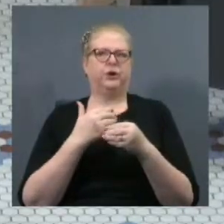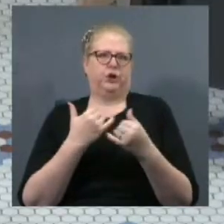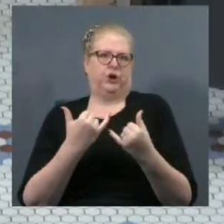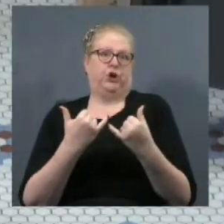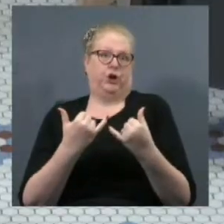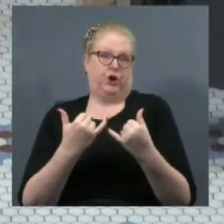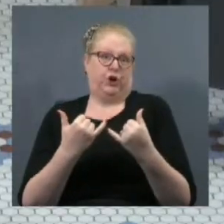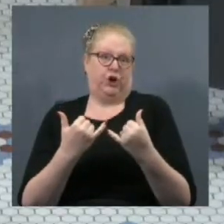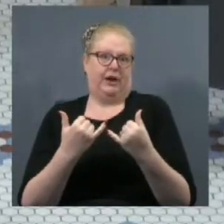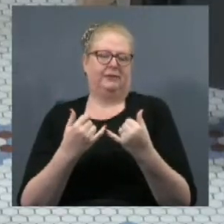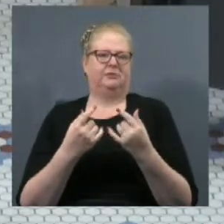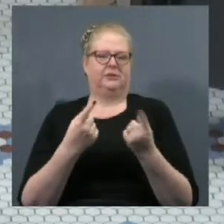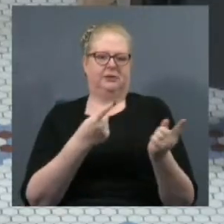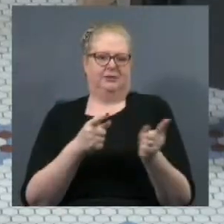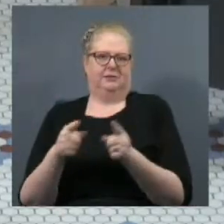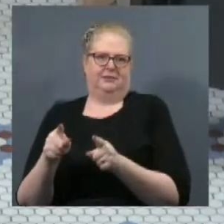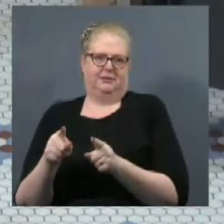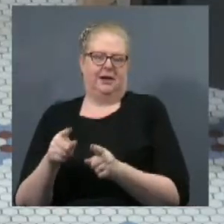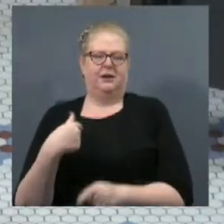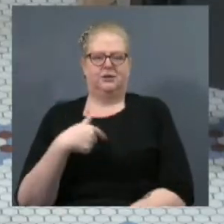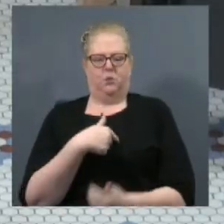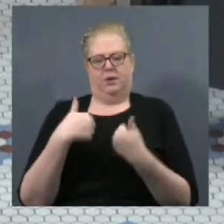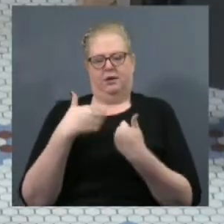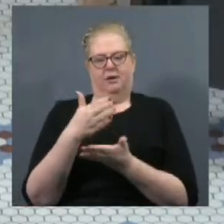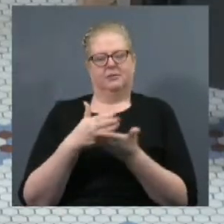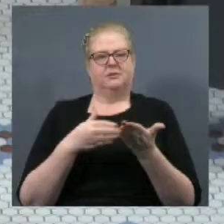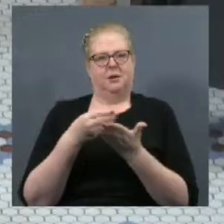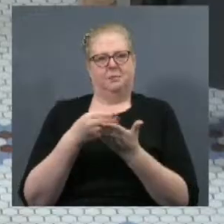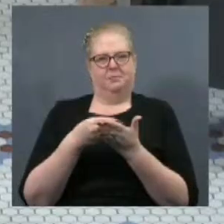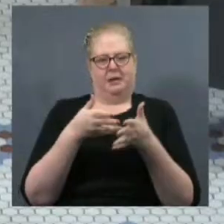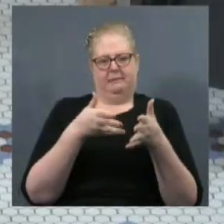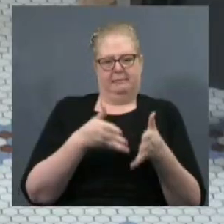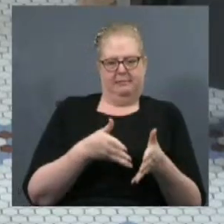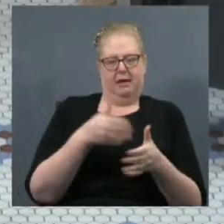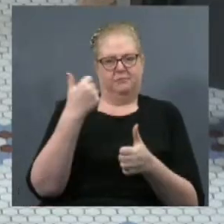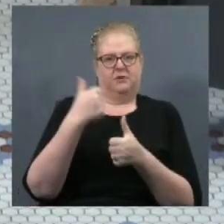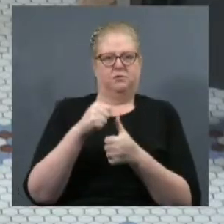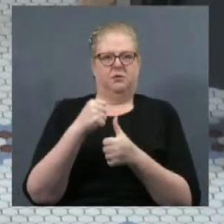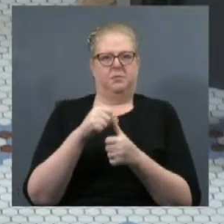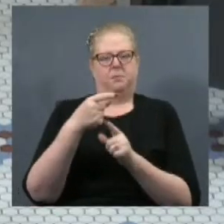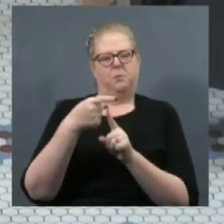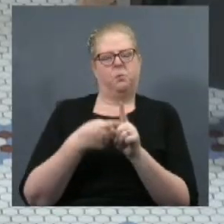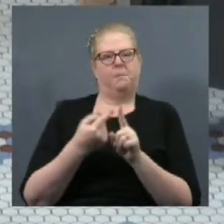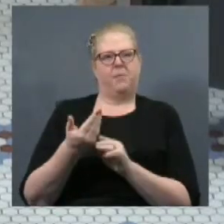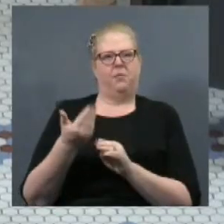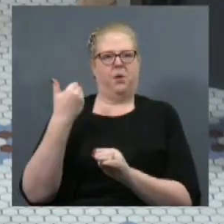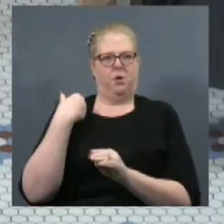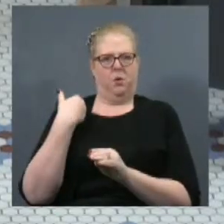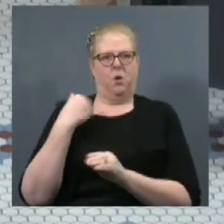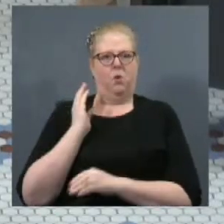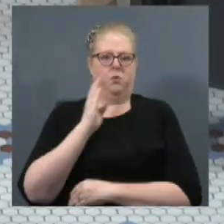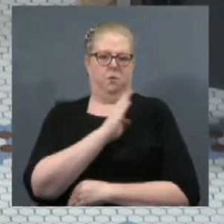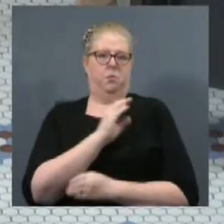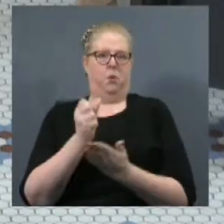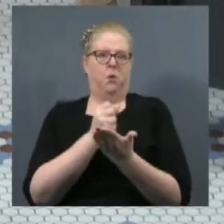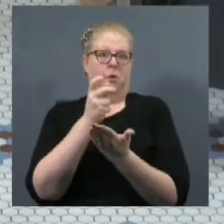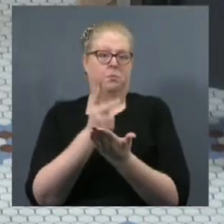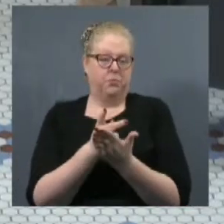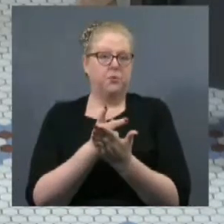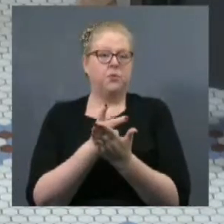We do have some money left, and if you recall, approximately a month ago, the board approved us to do a change order